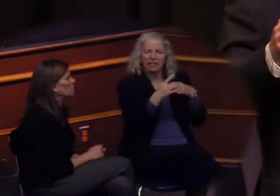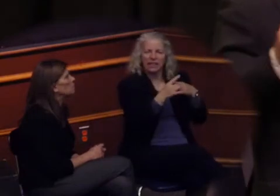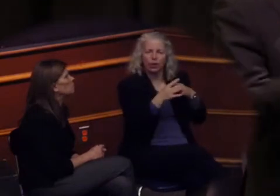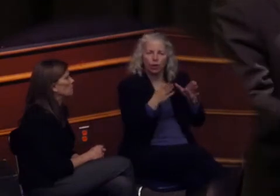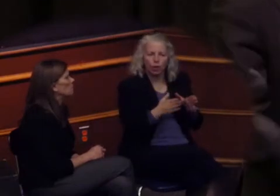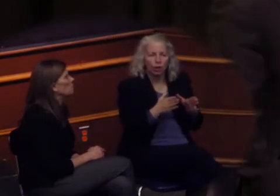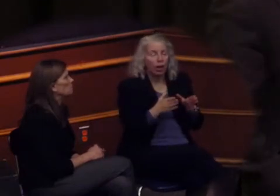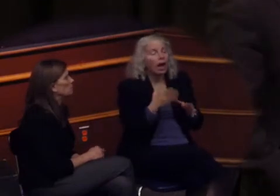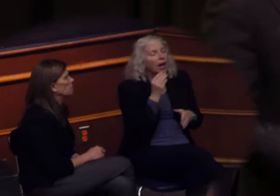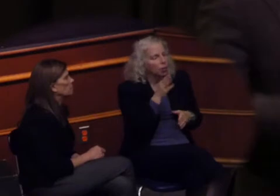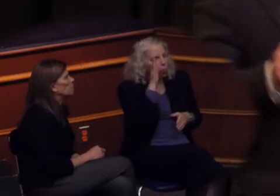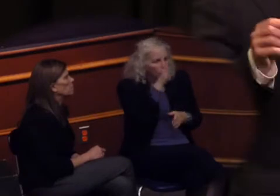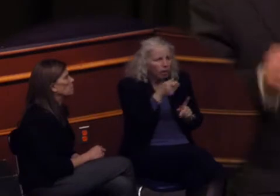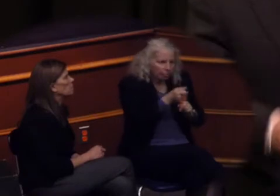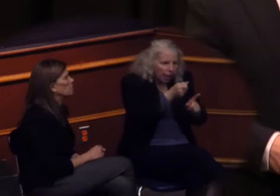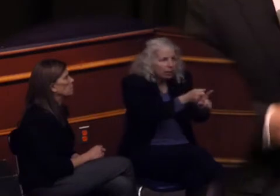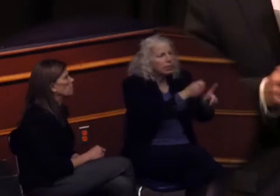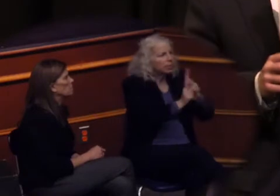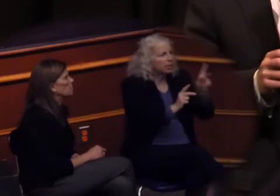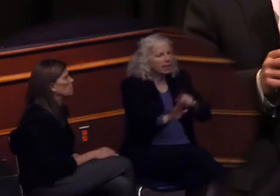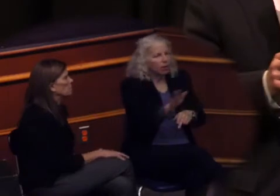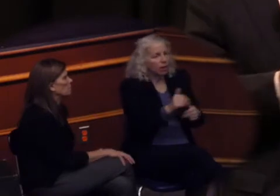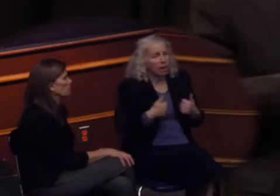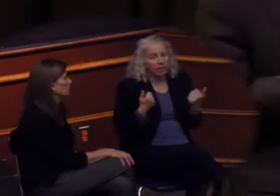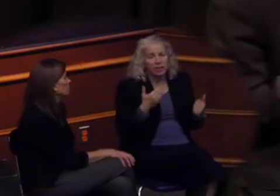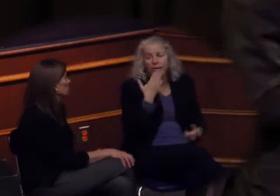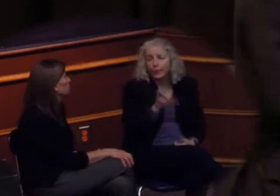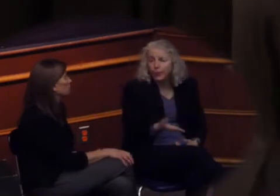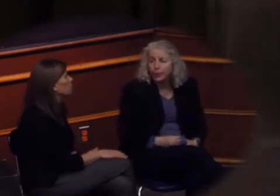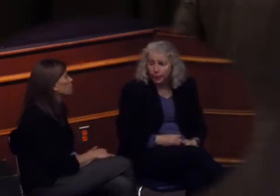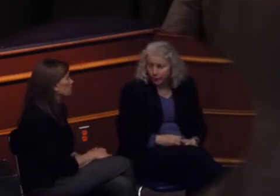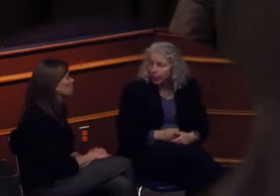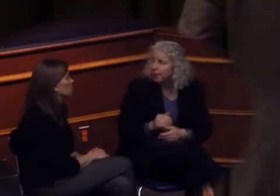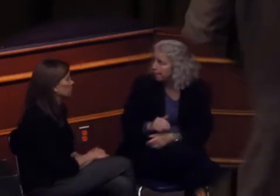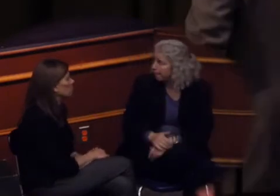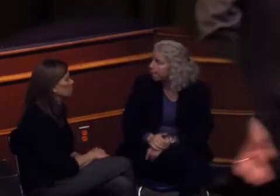we will make a meaningful difference in people's lives. Thank you very much.